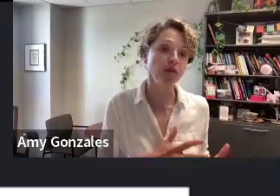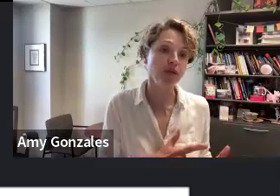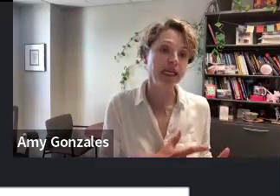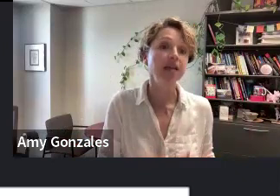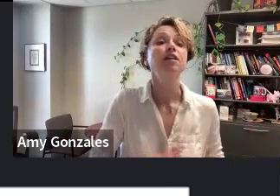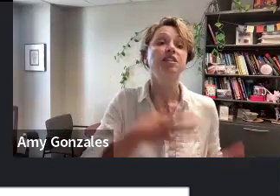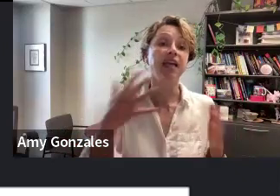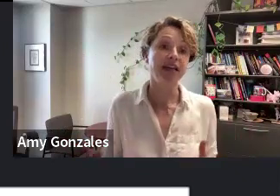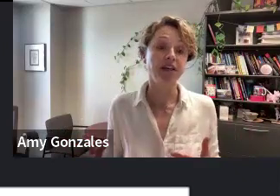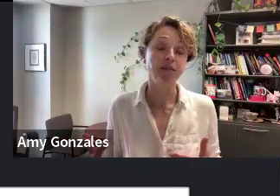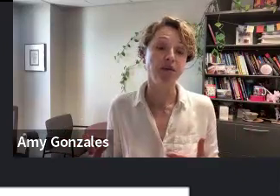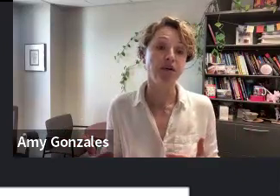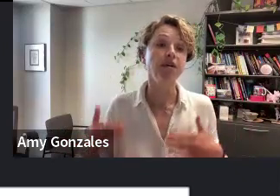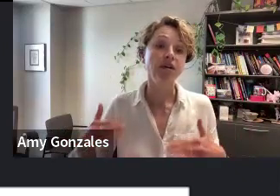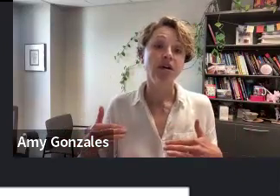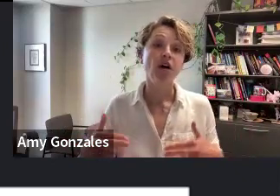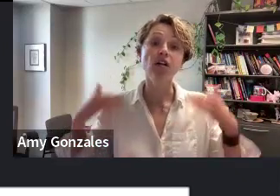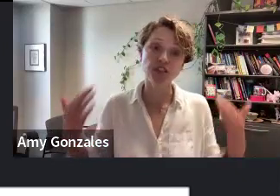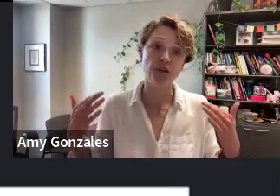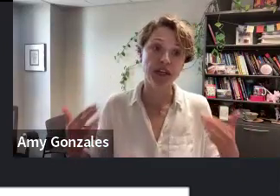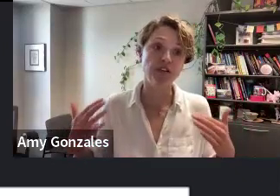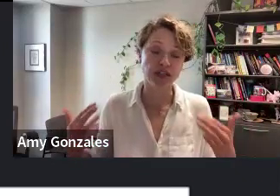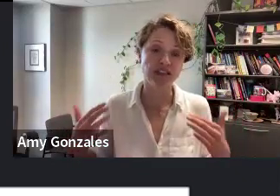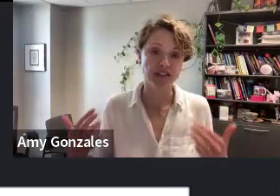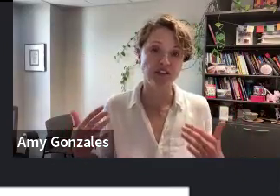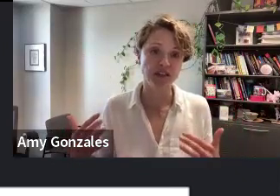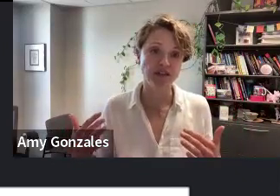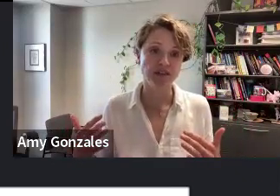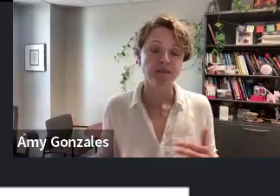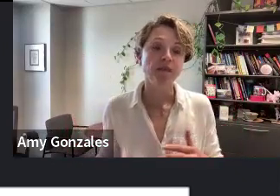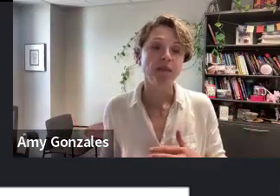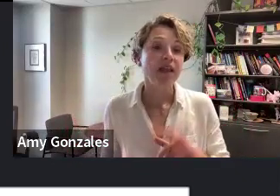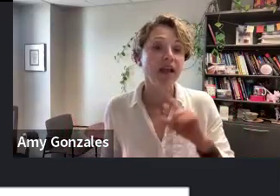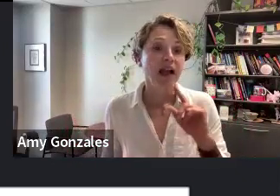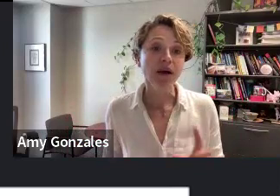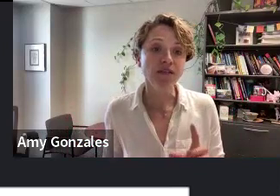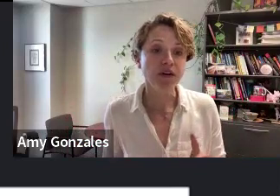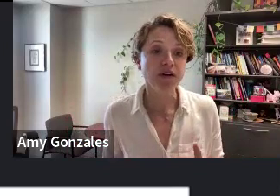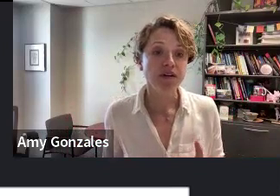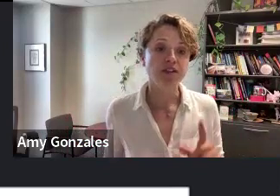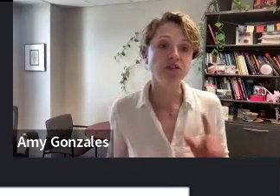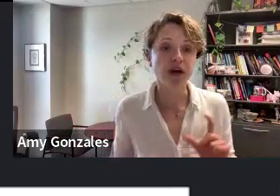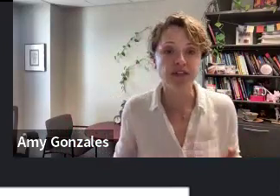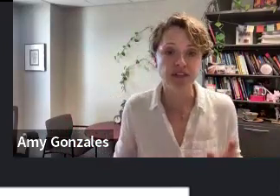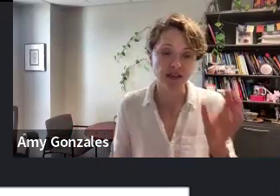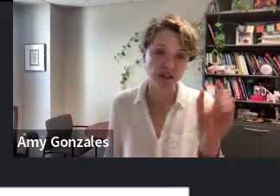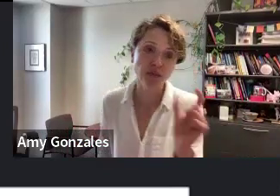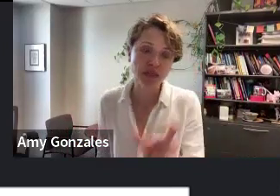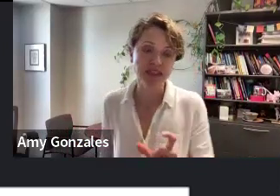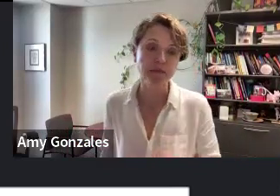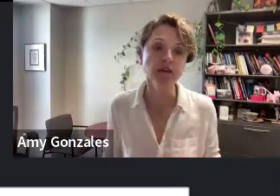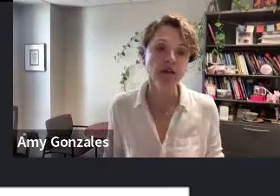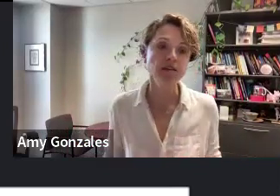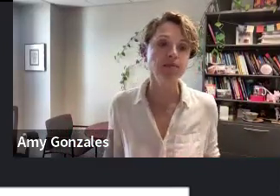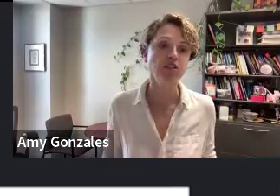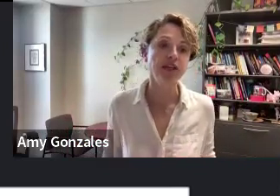being mobile only to getting a computer also increased their skills. However, the 2 graphs, the 2